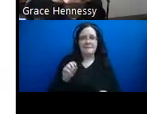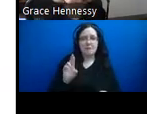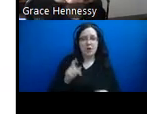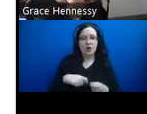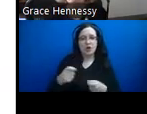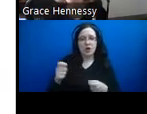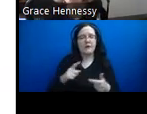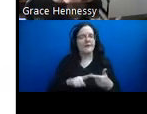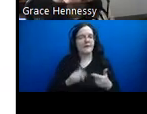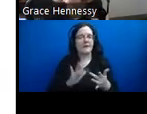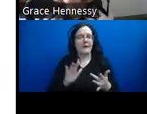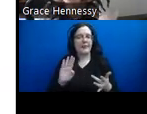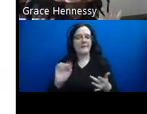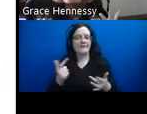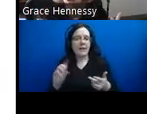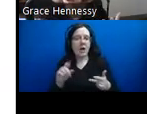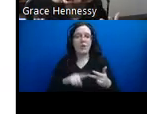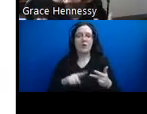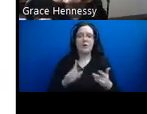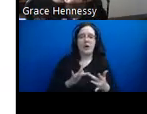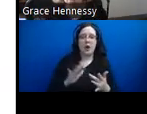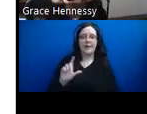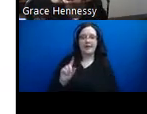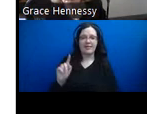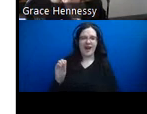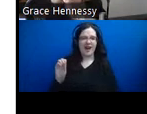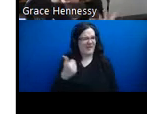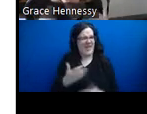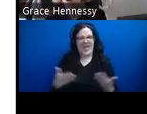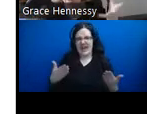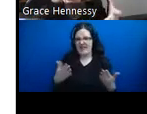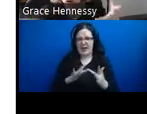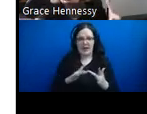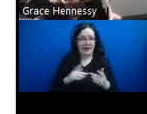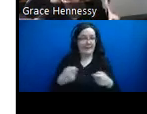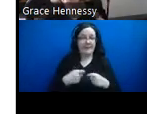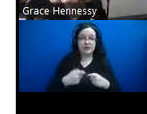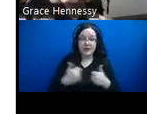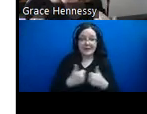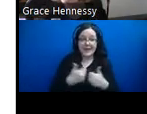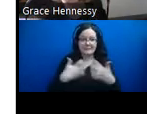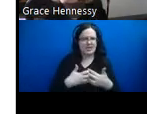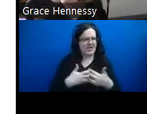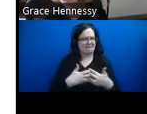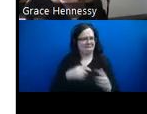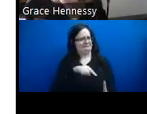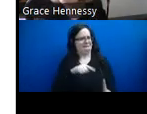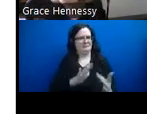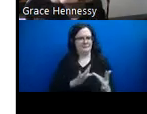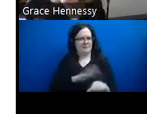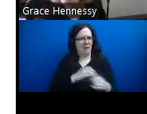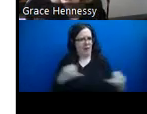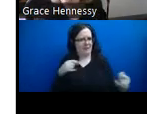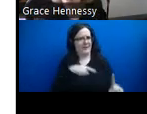it meant online lotto. So anything that people did online, electronic gaming machines, all of that online had the highest